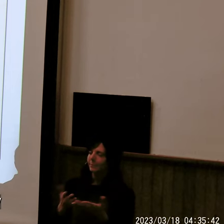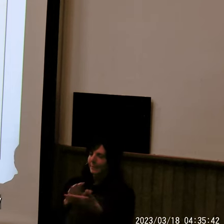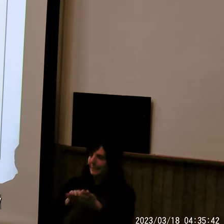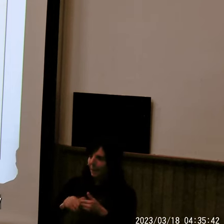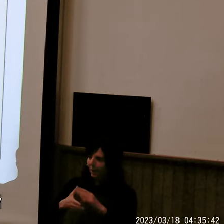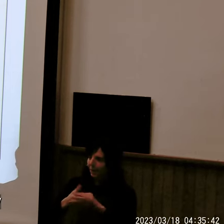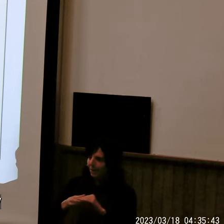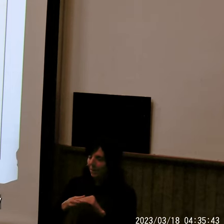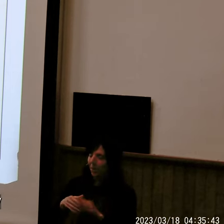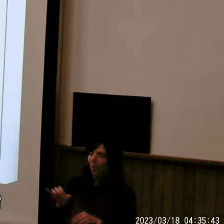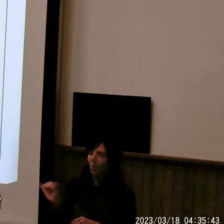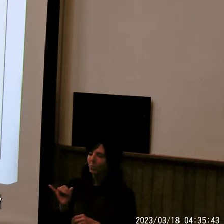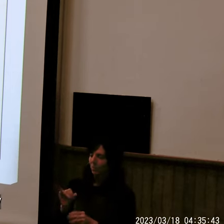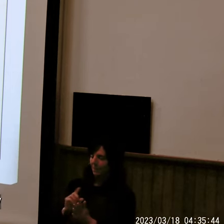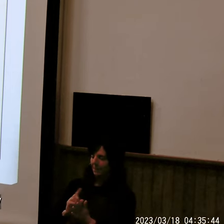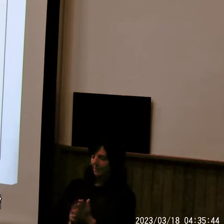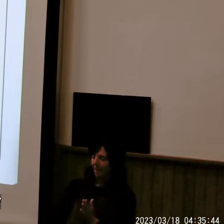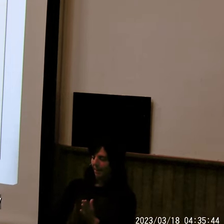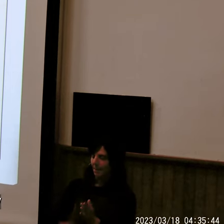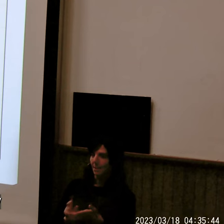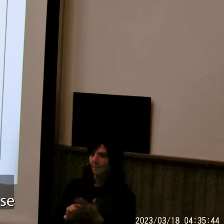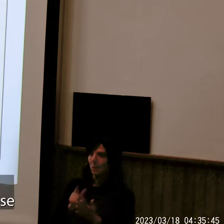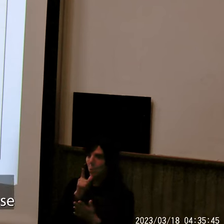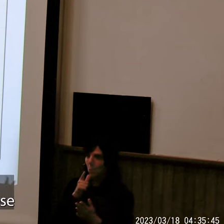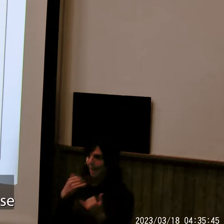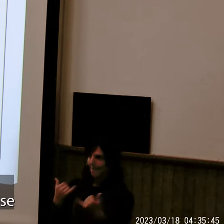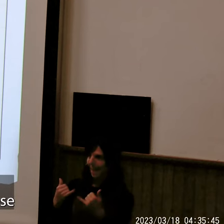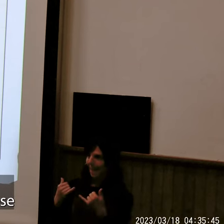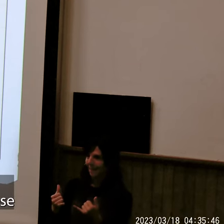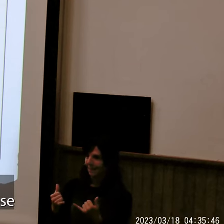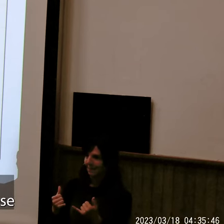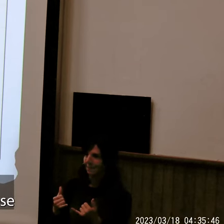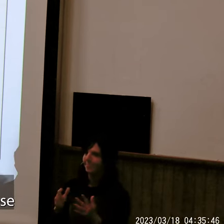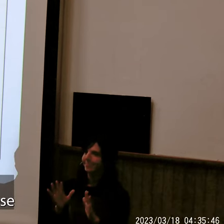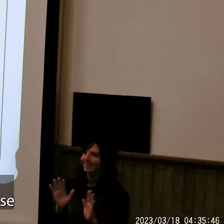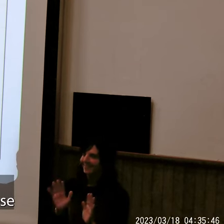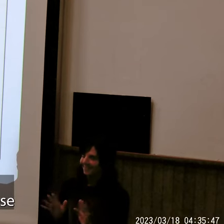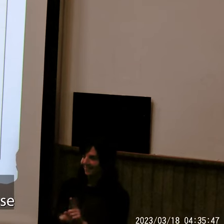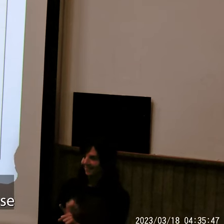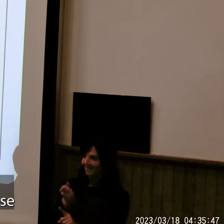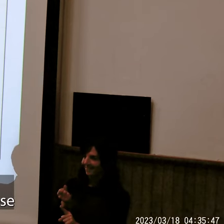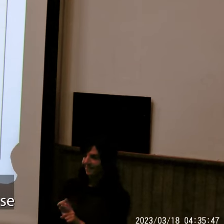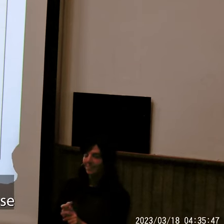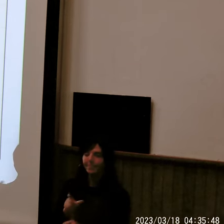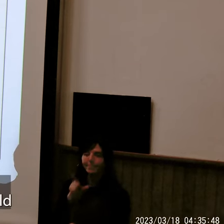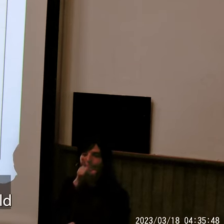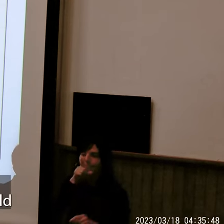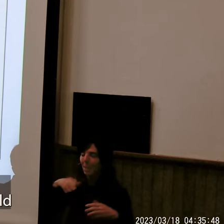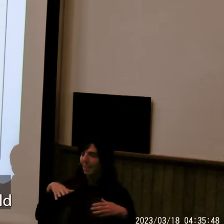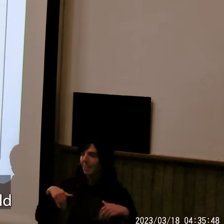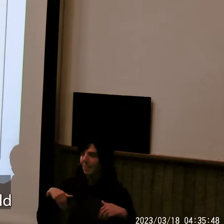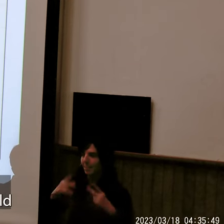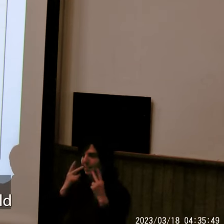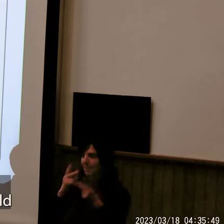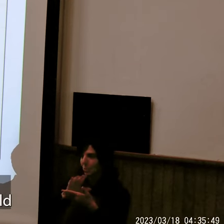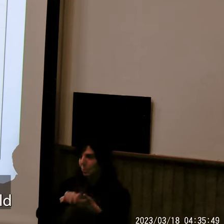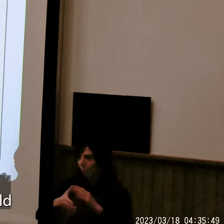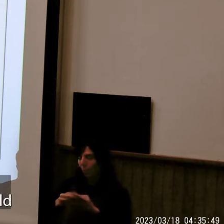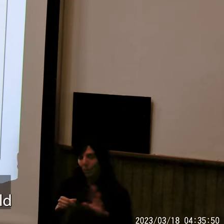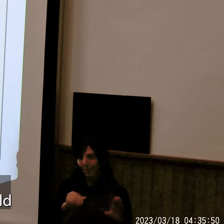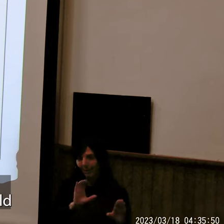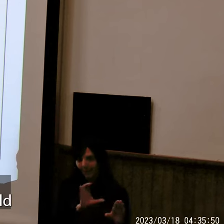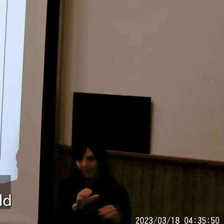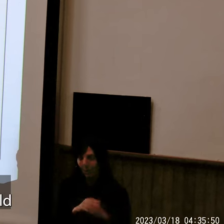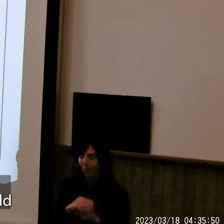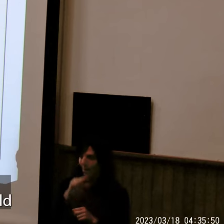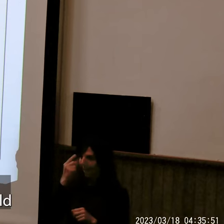design, the way that it lets players play. So long before we hear any of Cassio's story or we see these black holes, we get